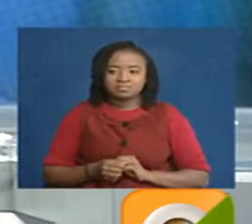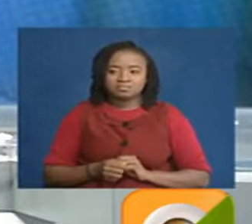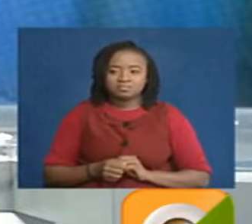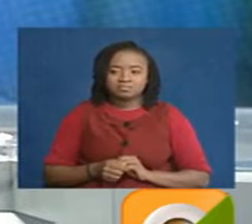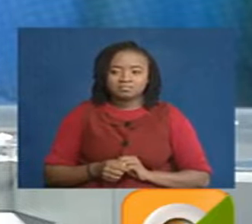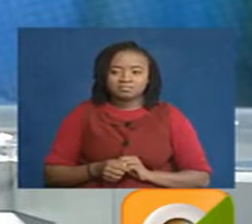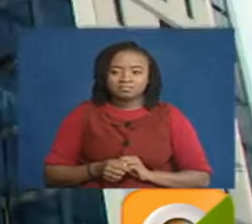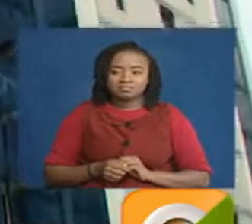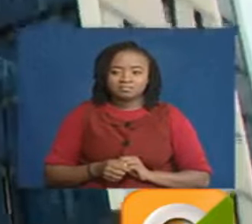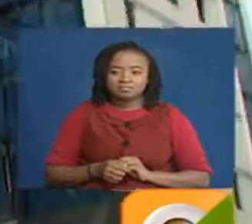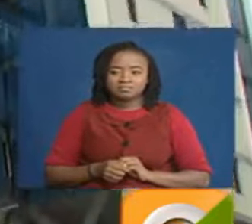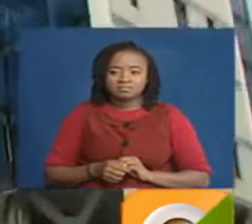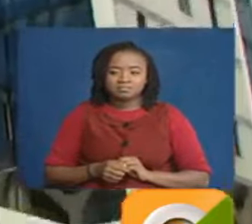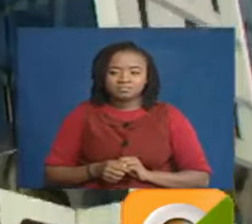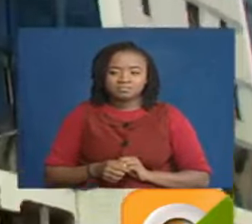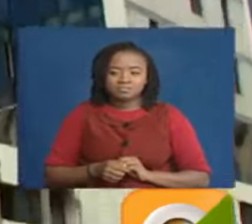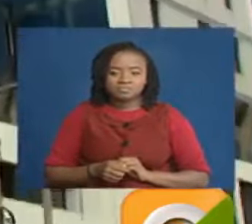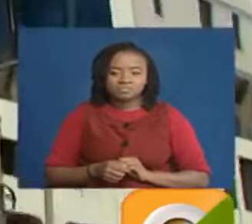Oletengis.